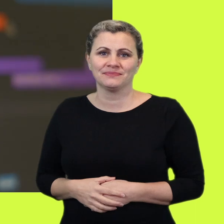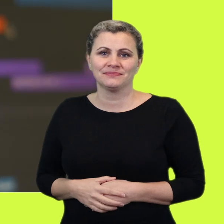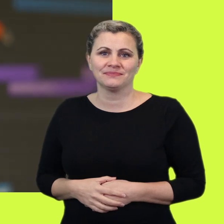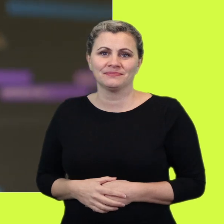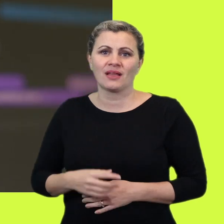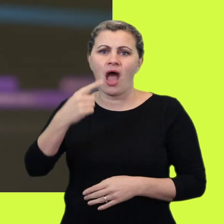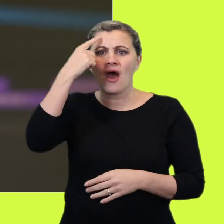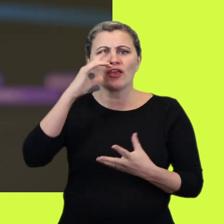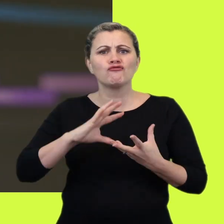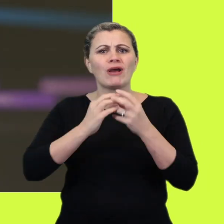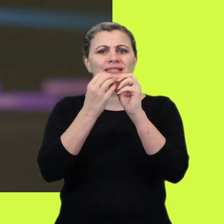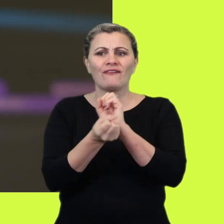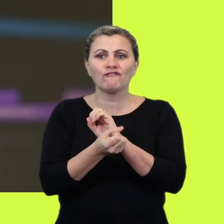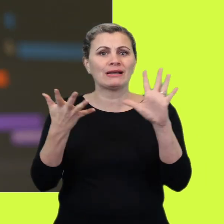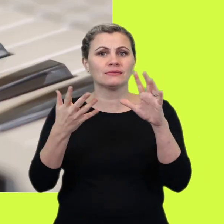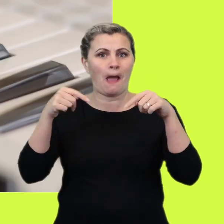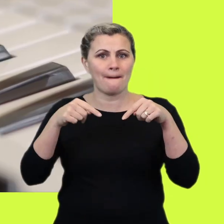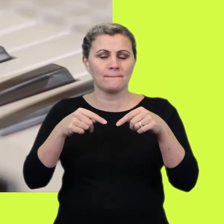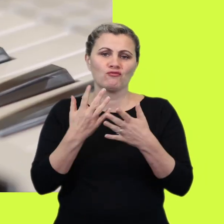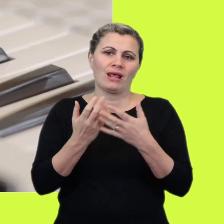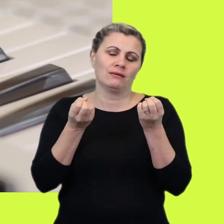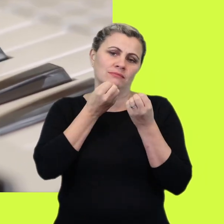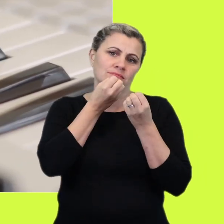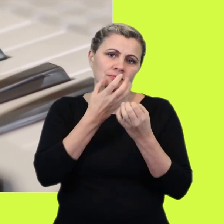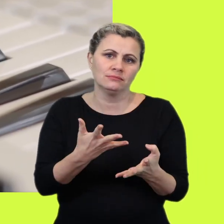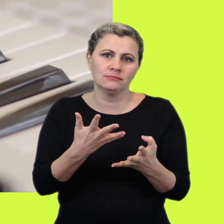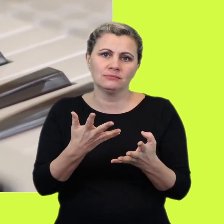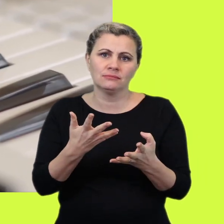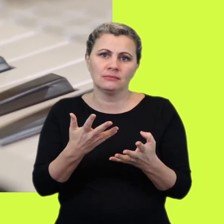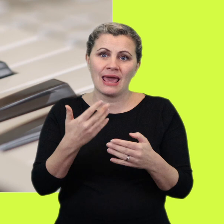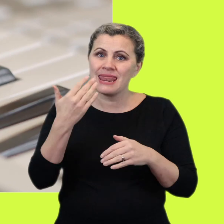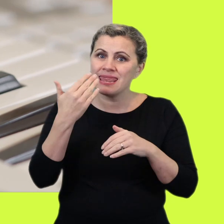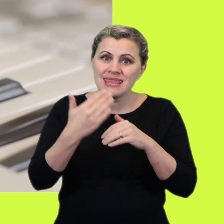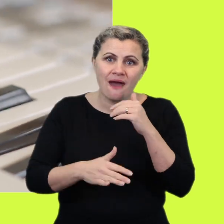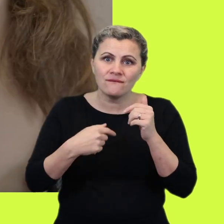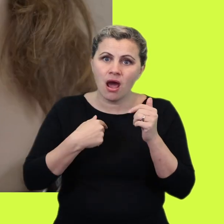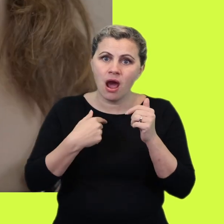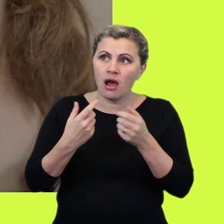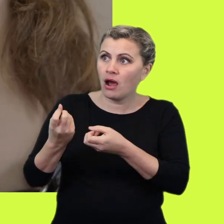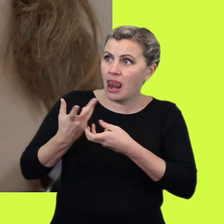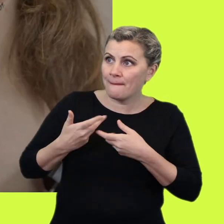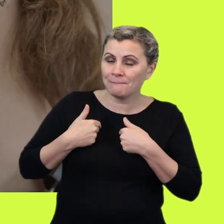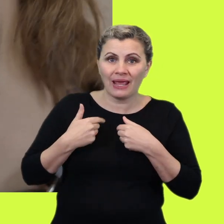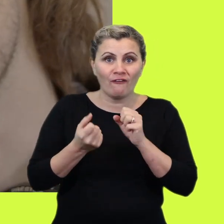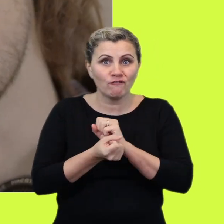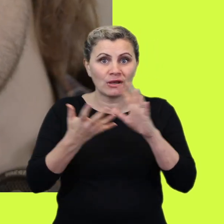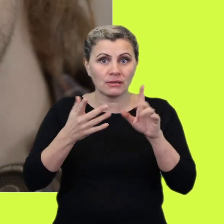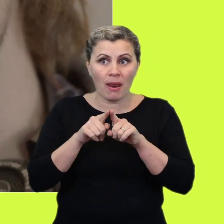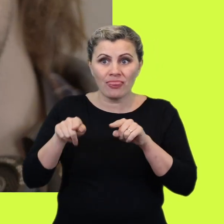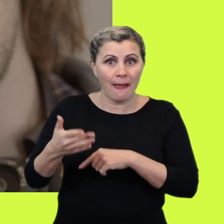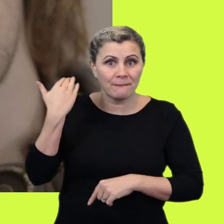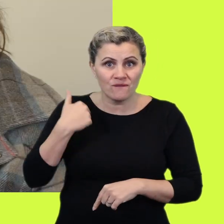I think the creative freedom has been amazing. Like I've never experienced something where you're given as much free